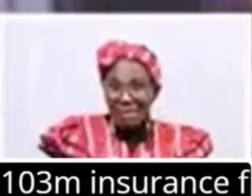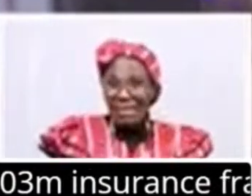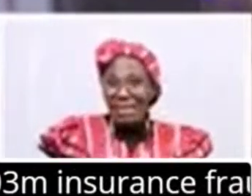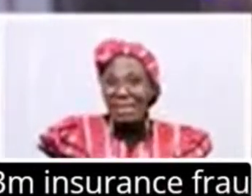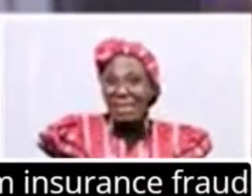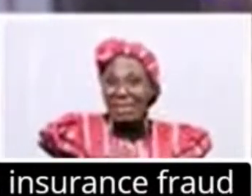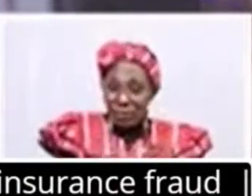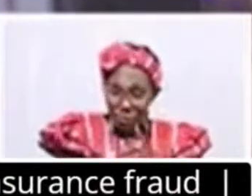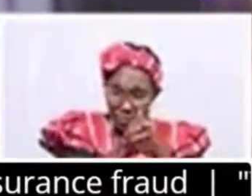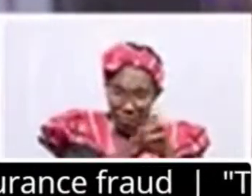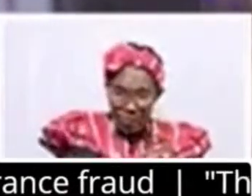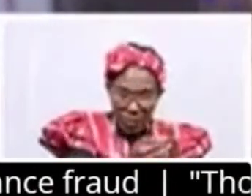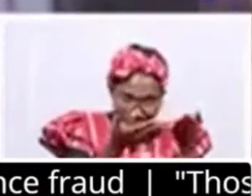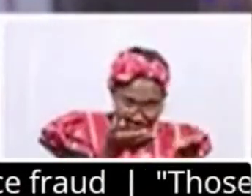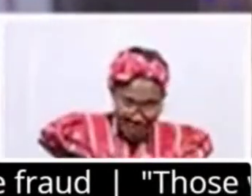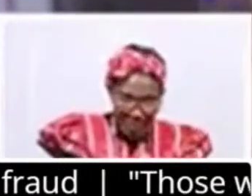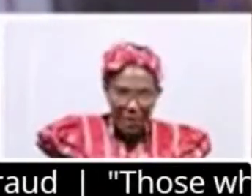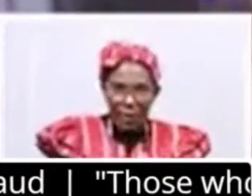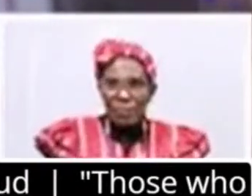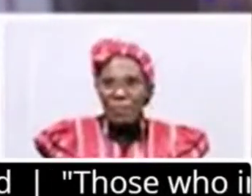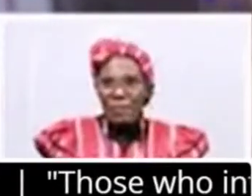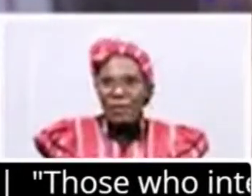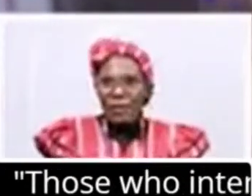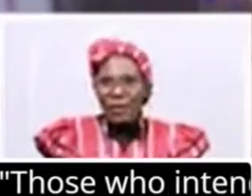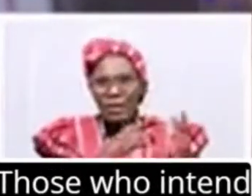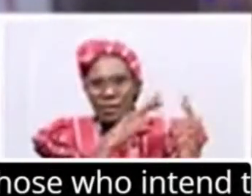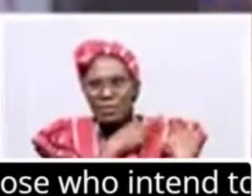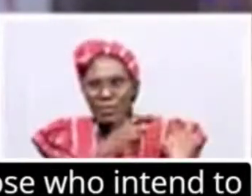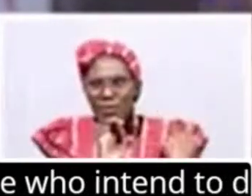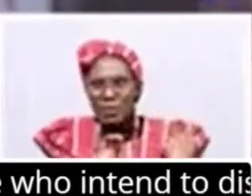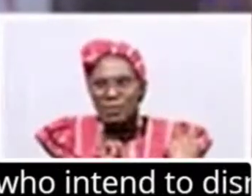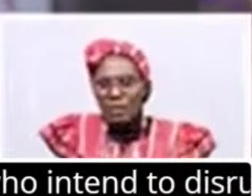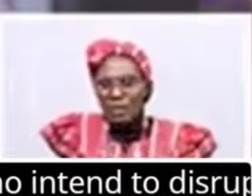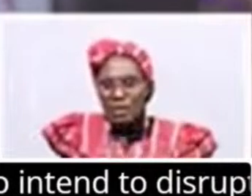governance and accountability